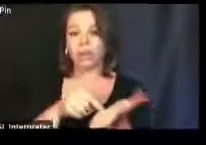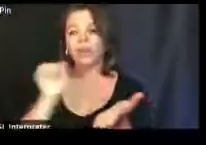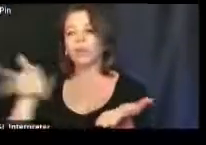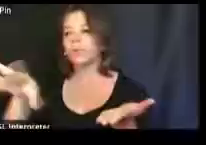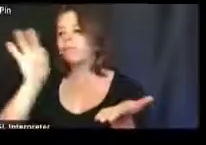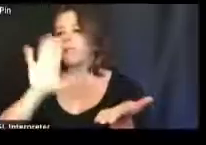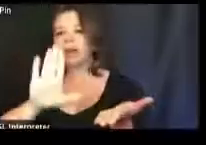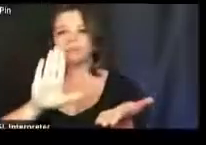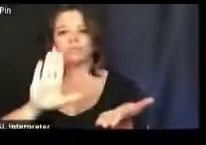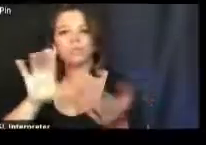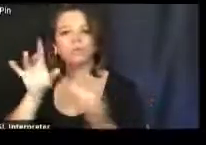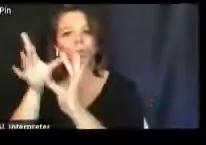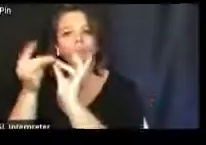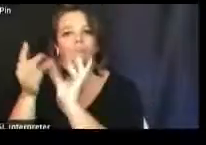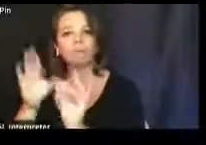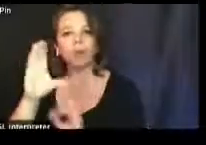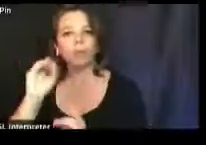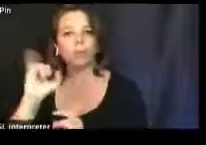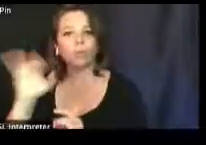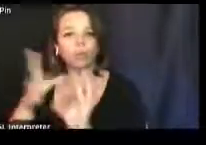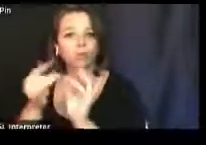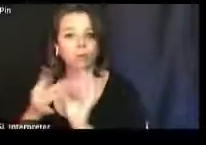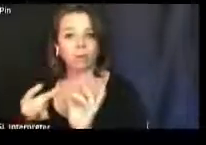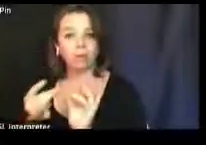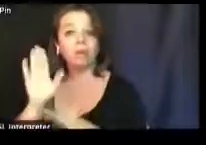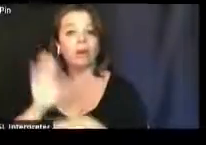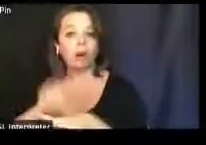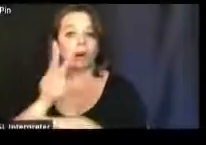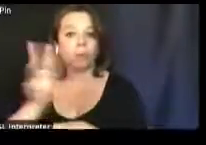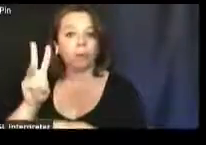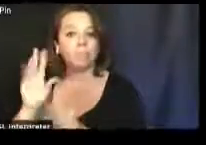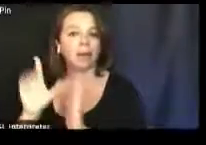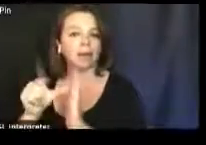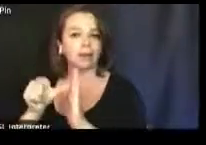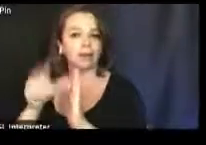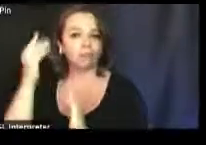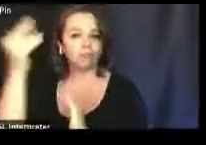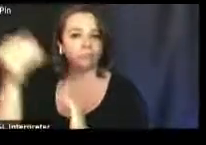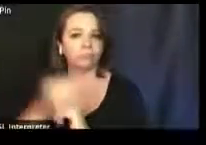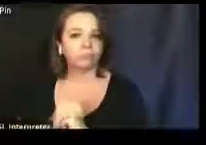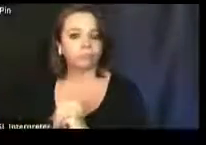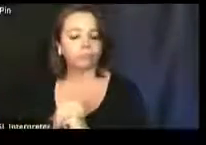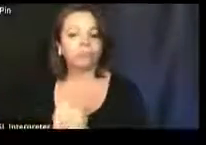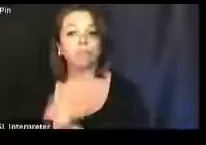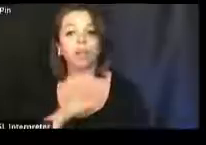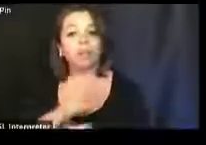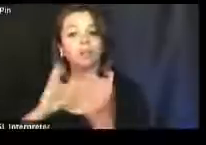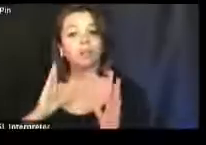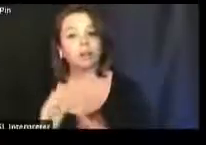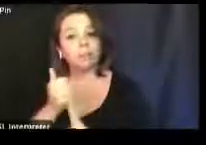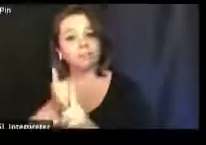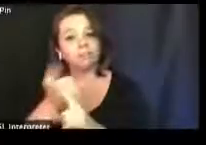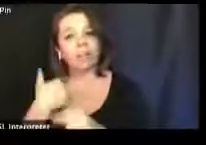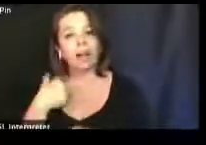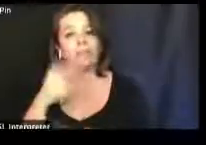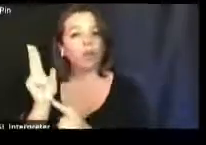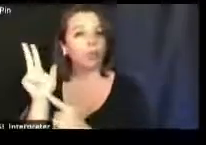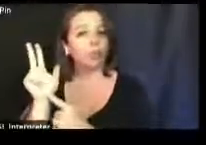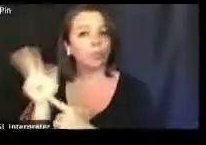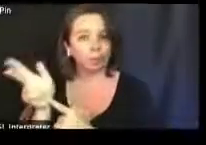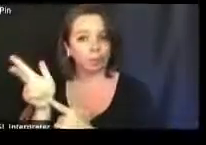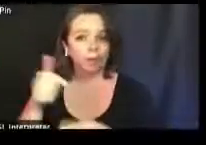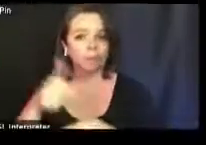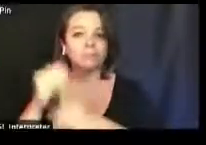on our website at a future date. The Commission will be enforcing a 3-minute time limit for